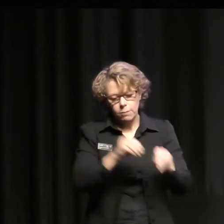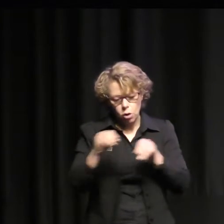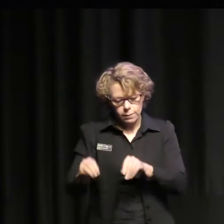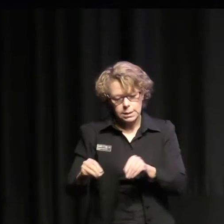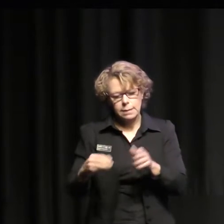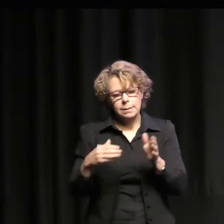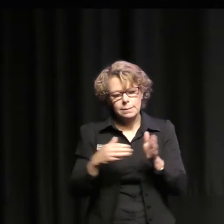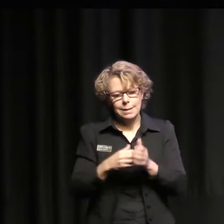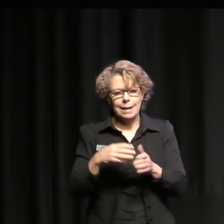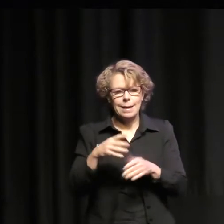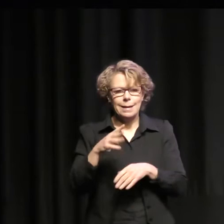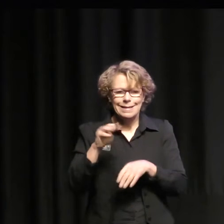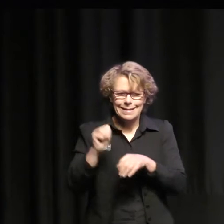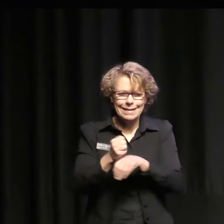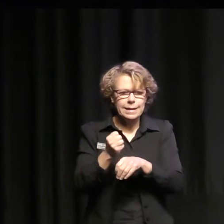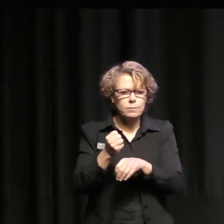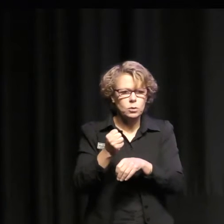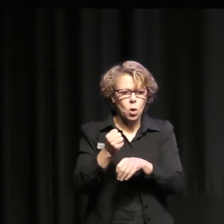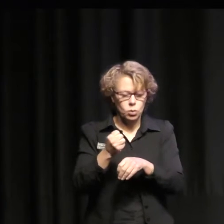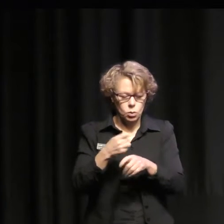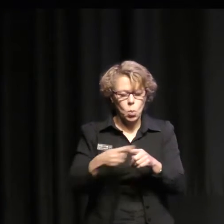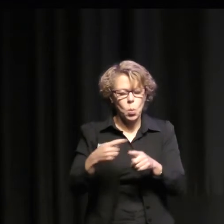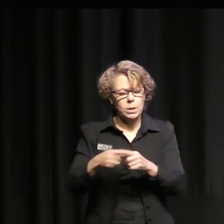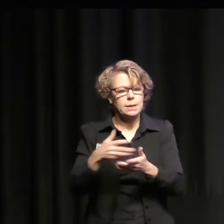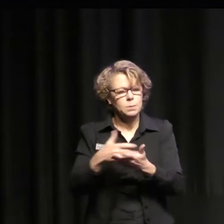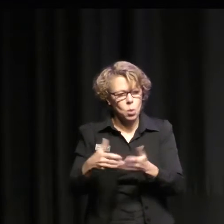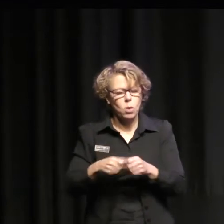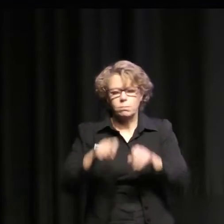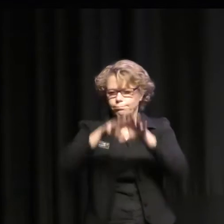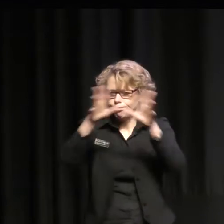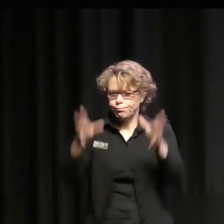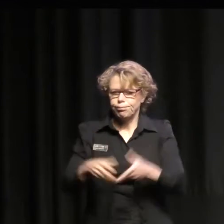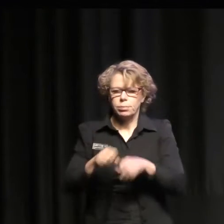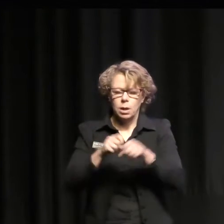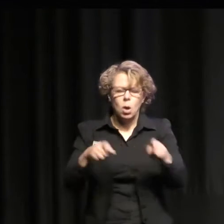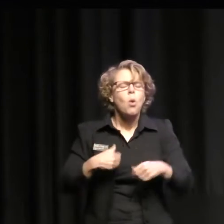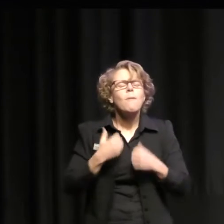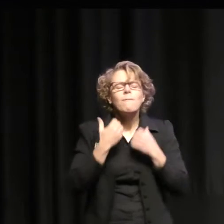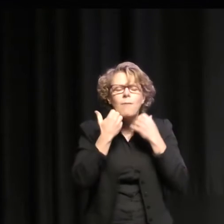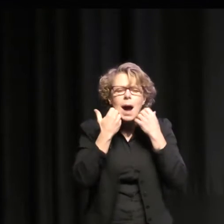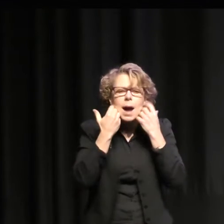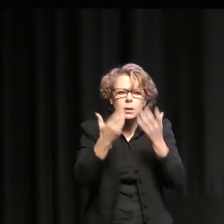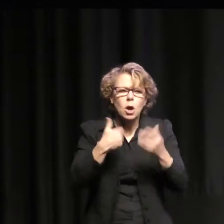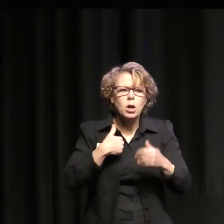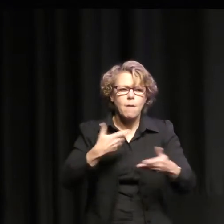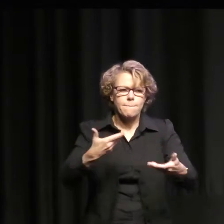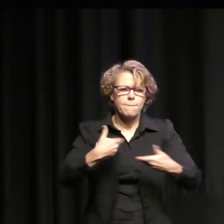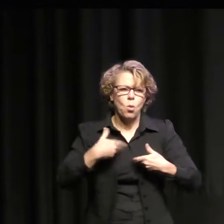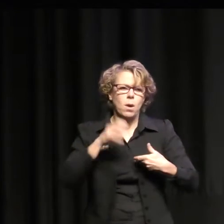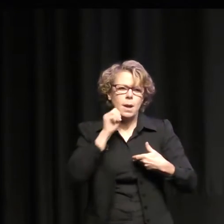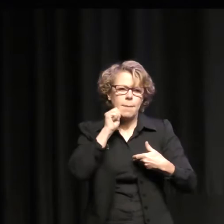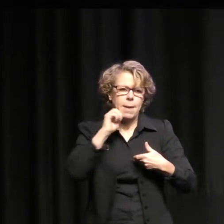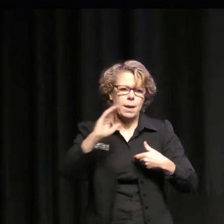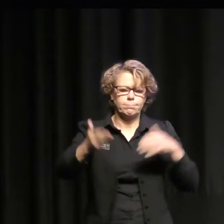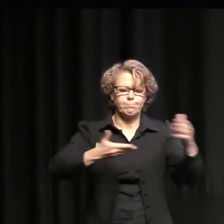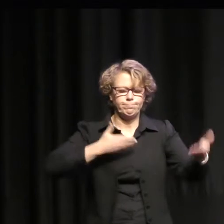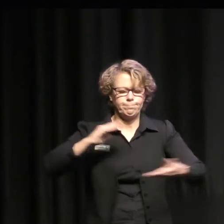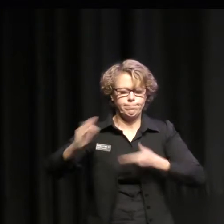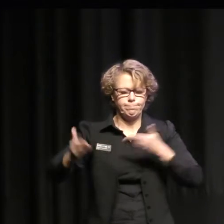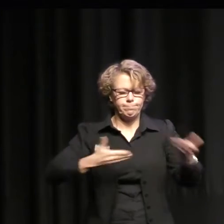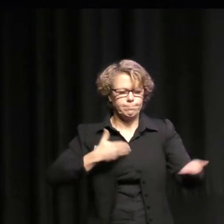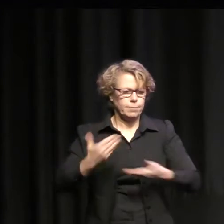languages and has taken me all over the world. And every single day I receive emails and